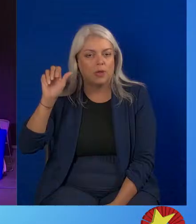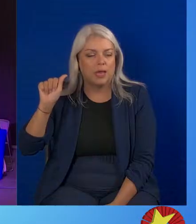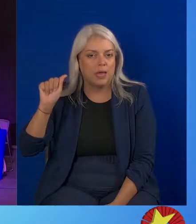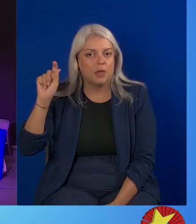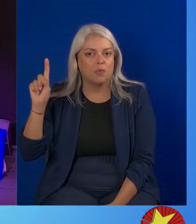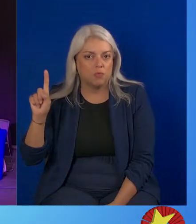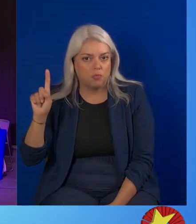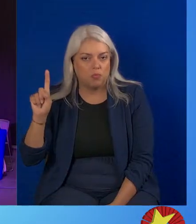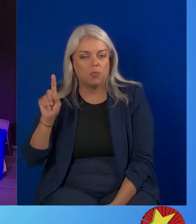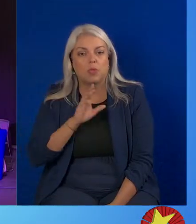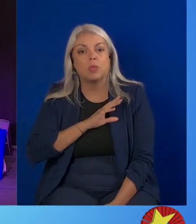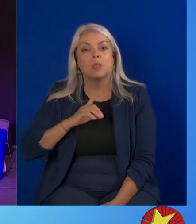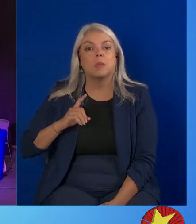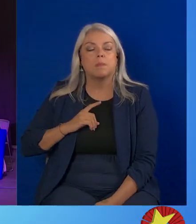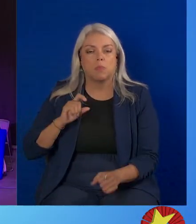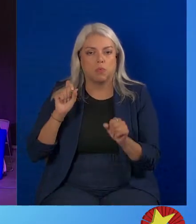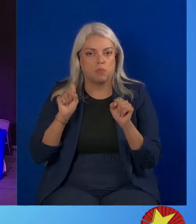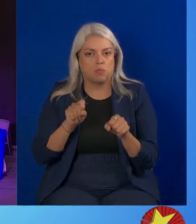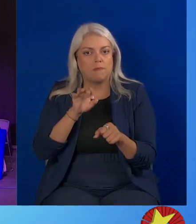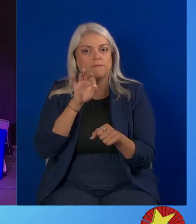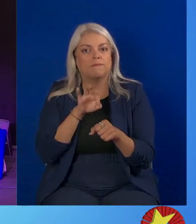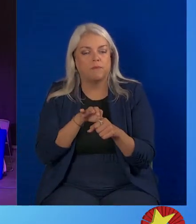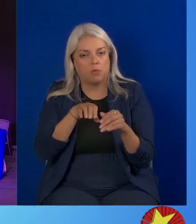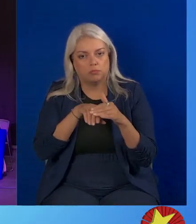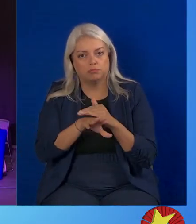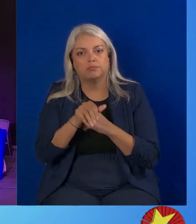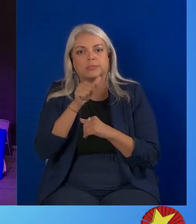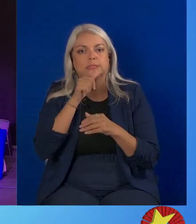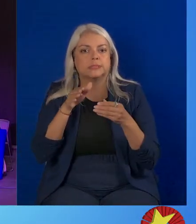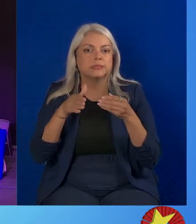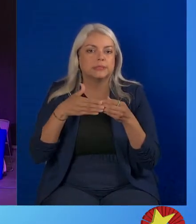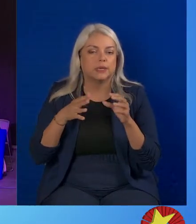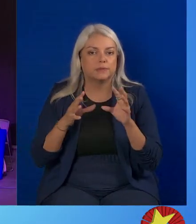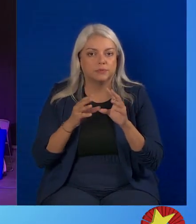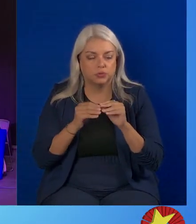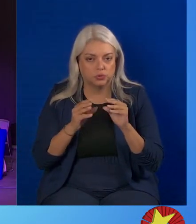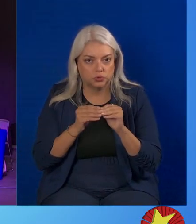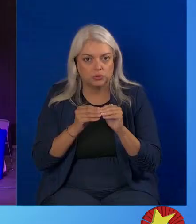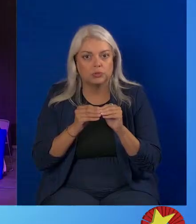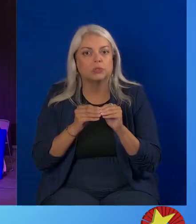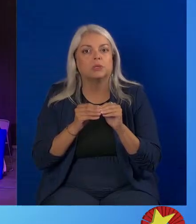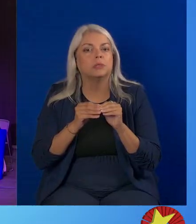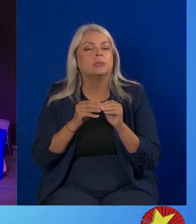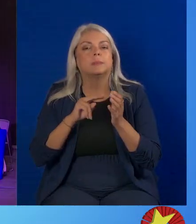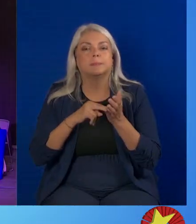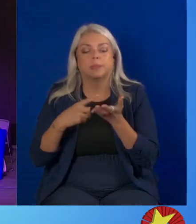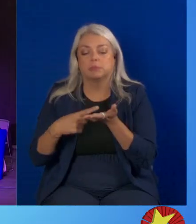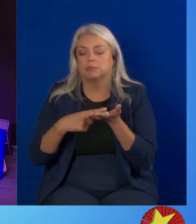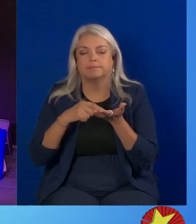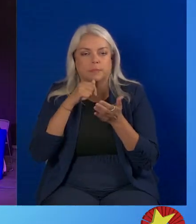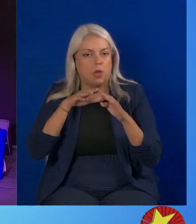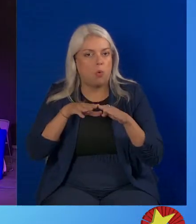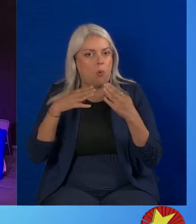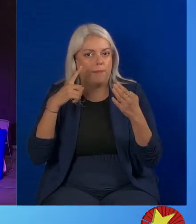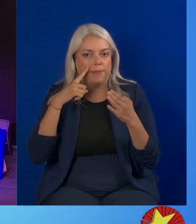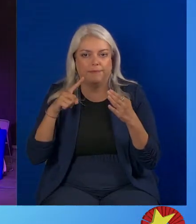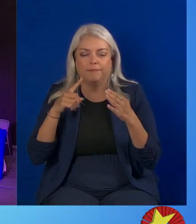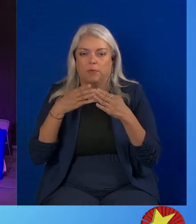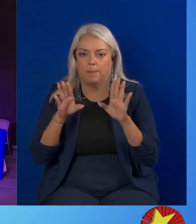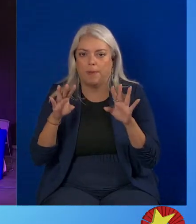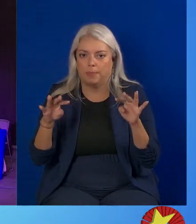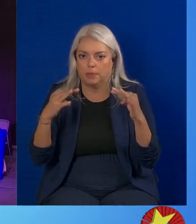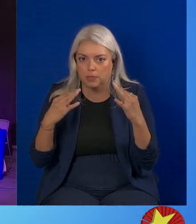38-431.03A1, the board may vote to go into executive session, which will not be open to the public, for the purpose